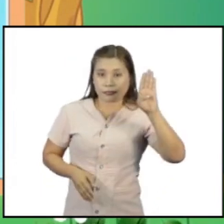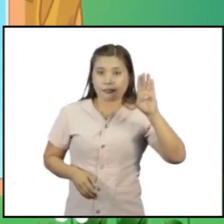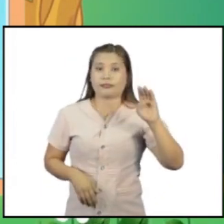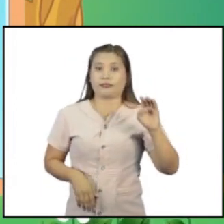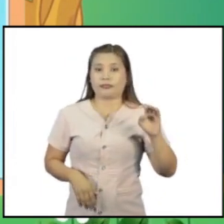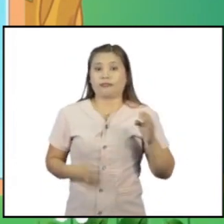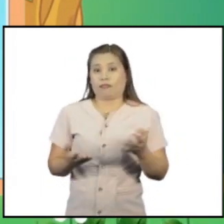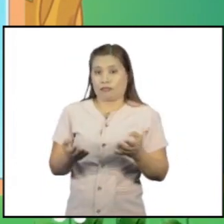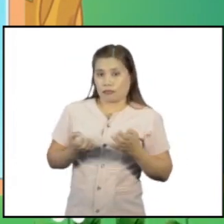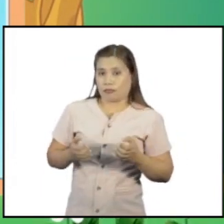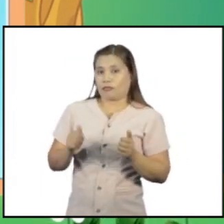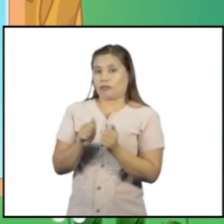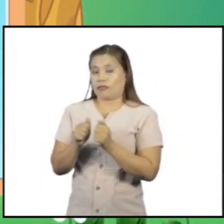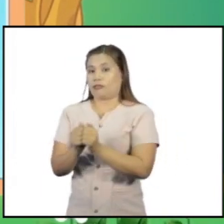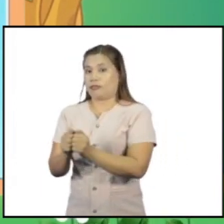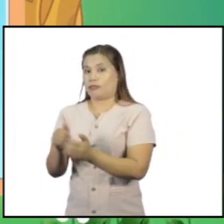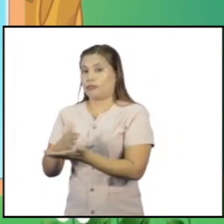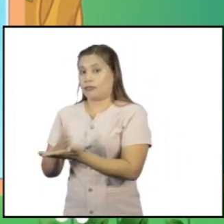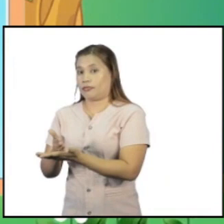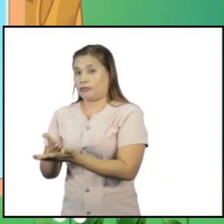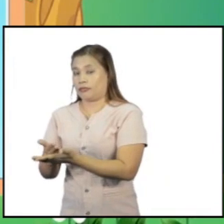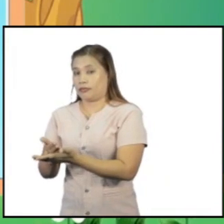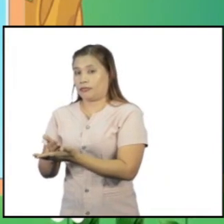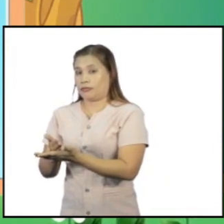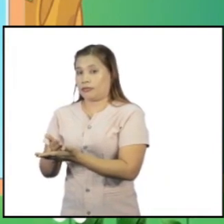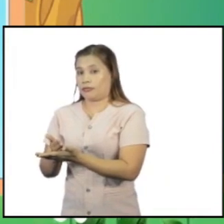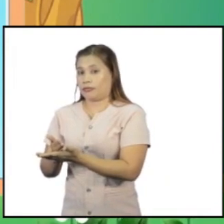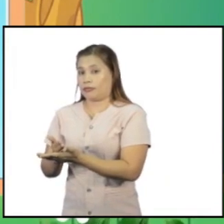B. He wanted to share his lunch with him.